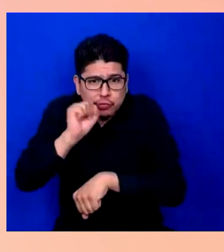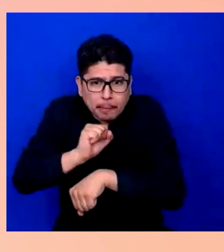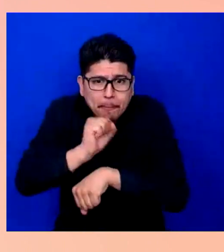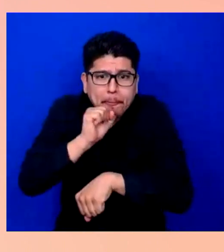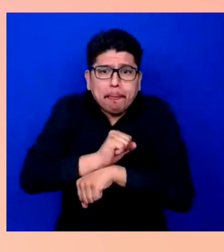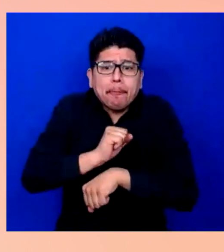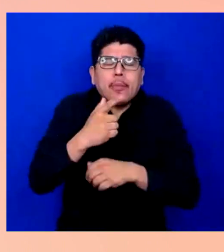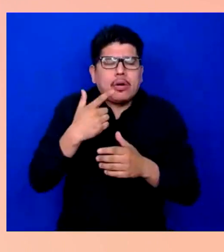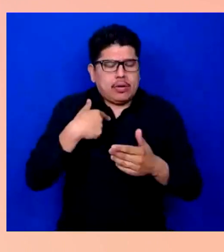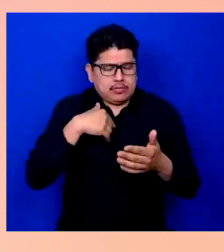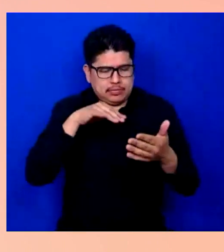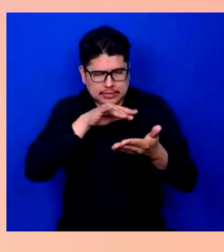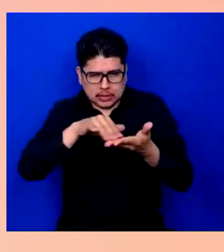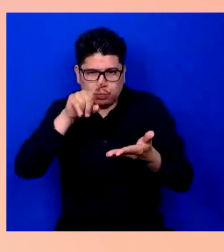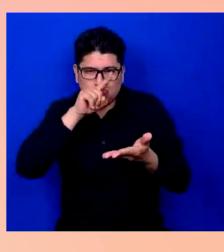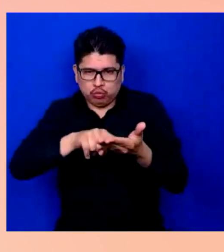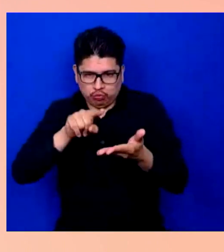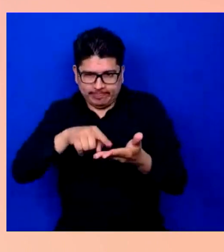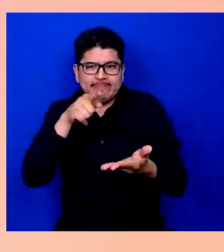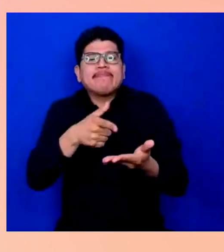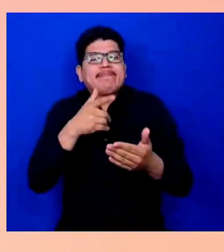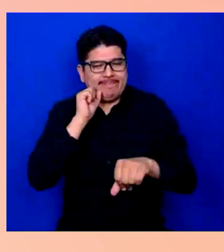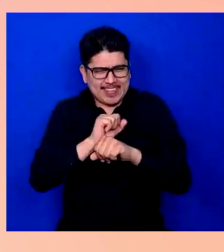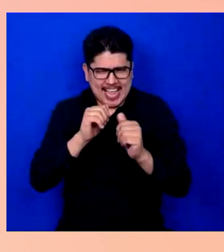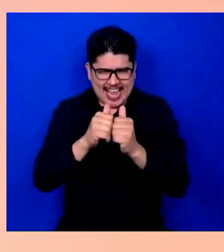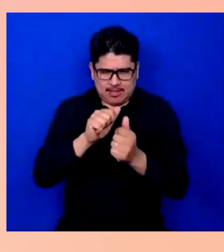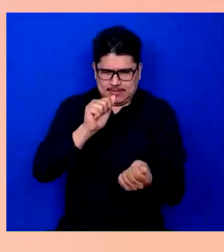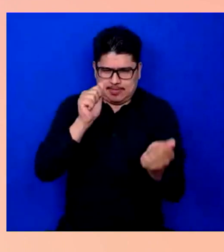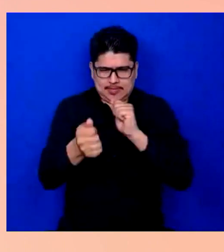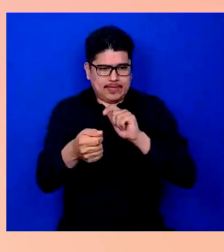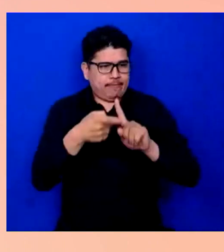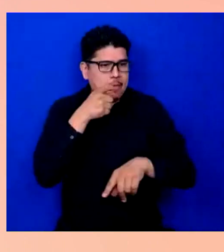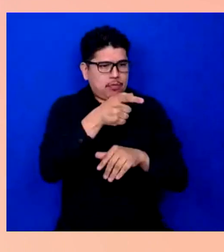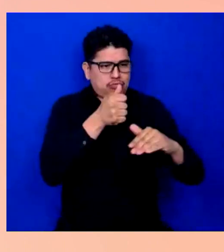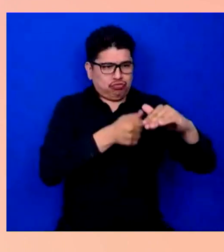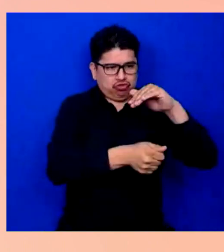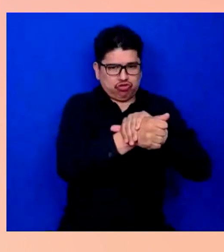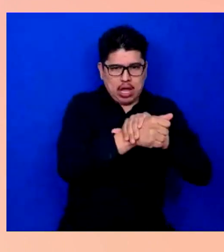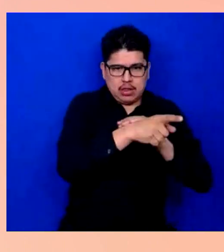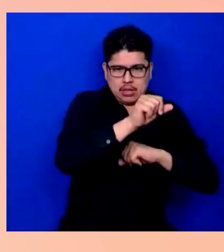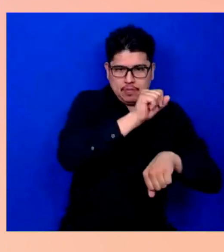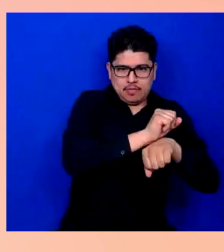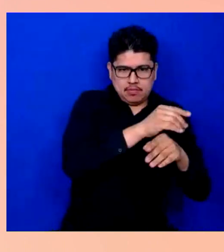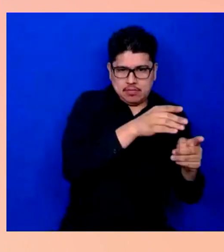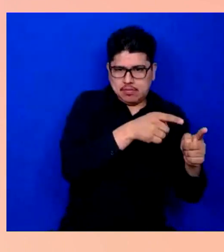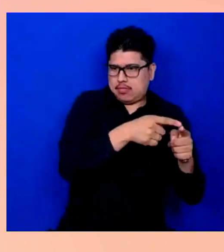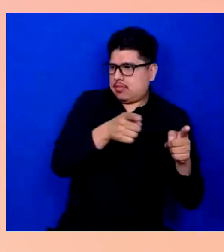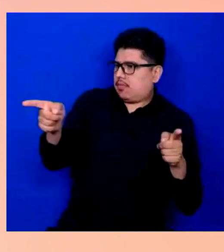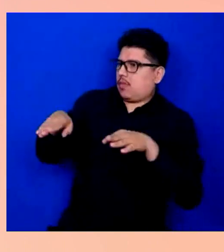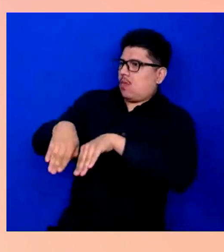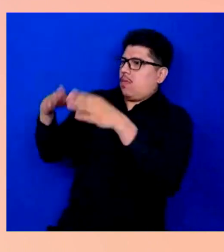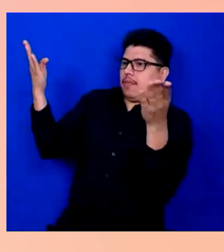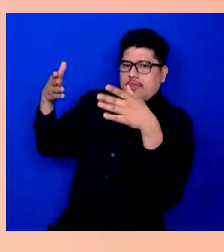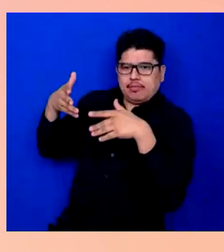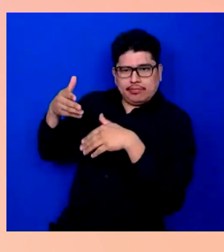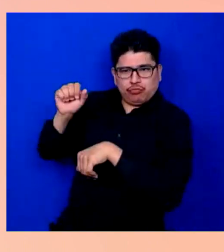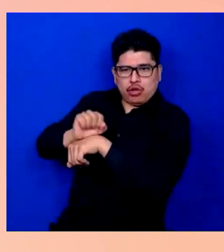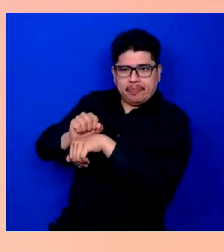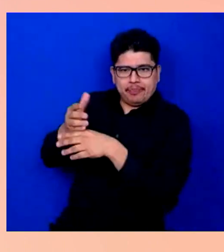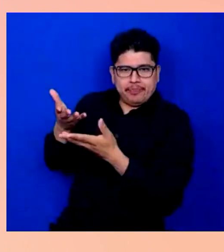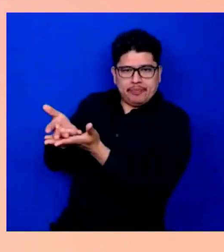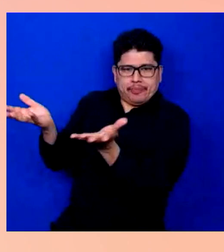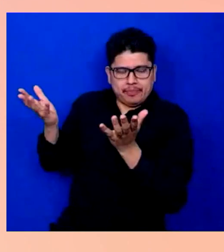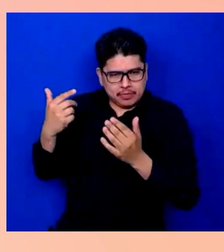transition from this shelter employment to the open labor market. A set of recommendations